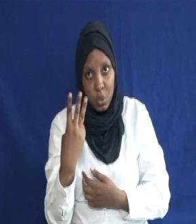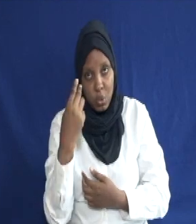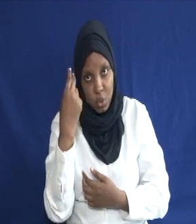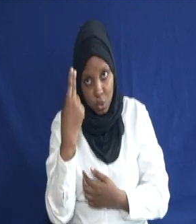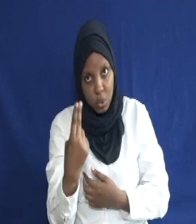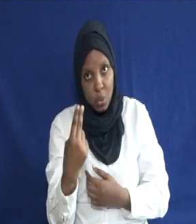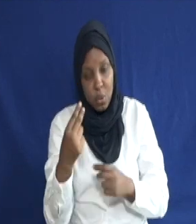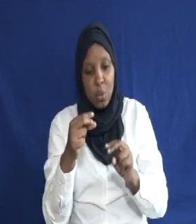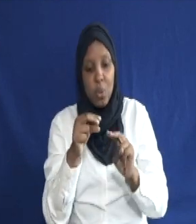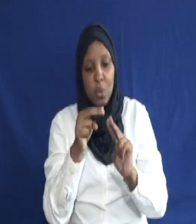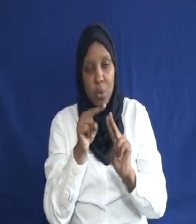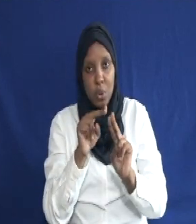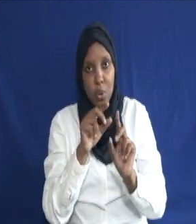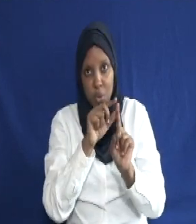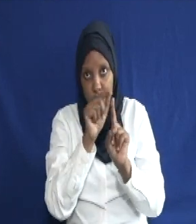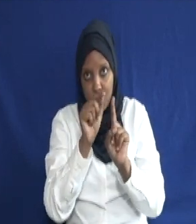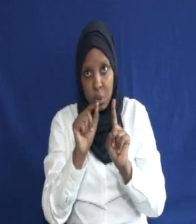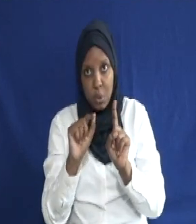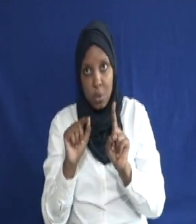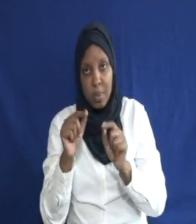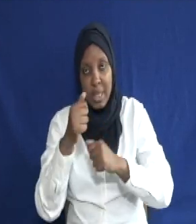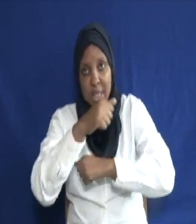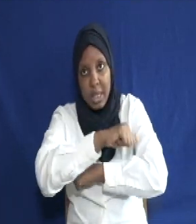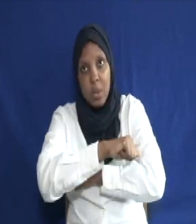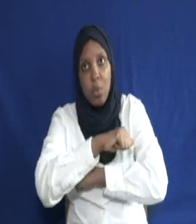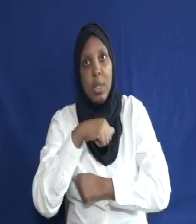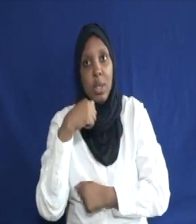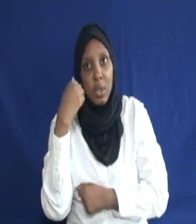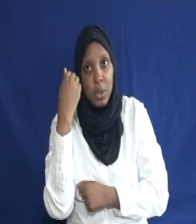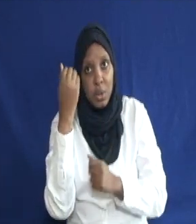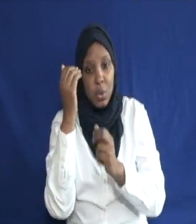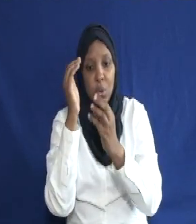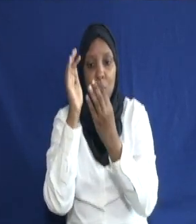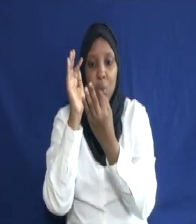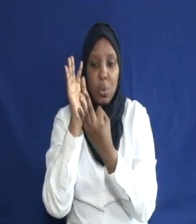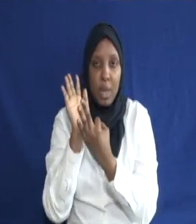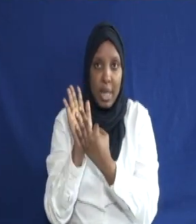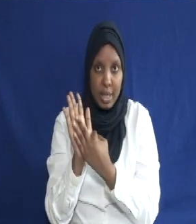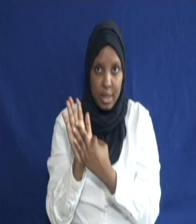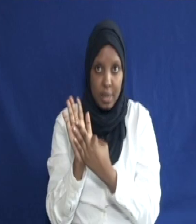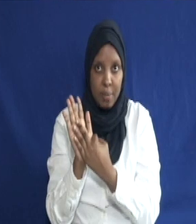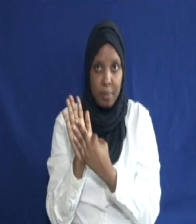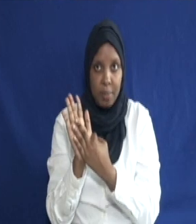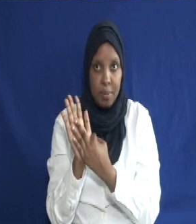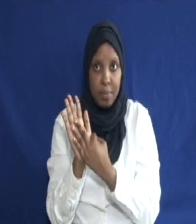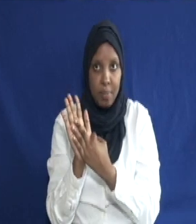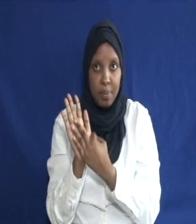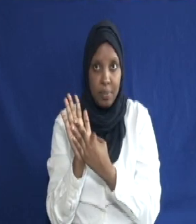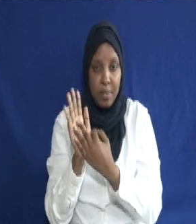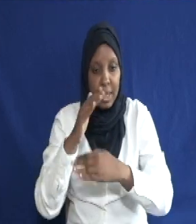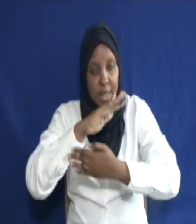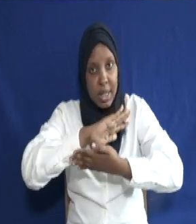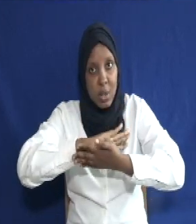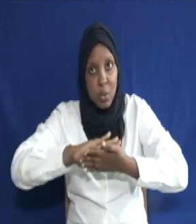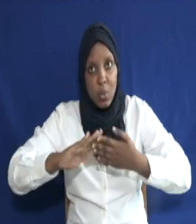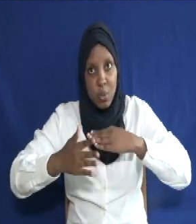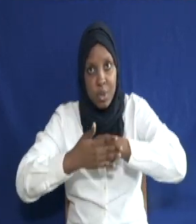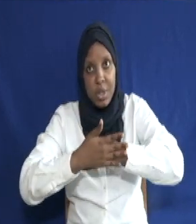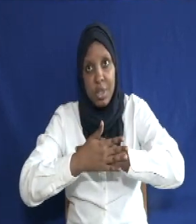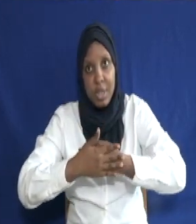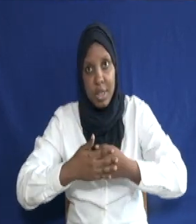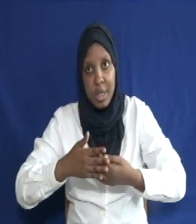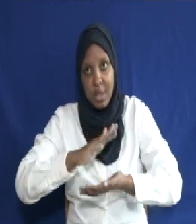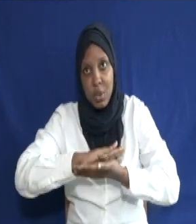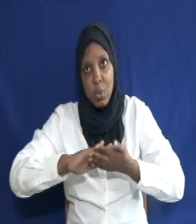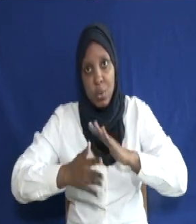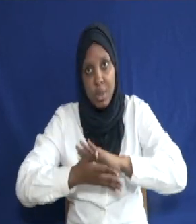2, 4. Here, 4 times 2. Then the result is 8. Okay,